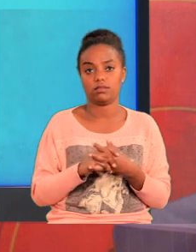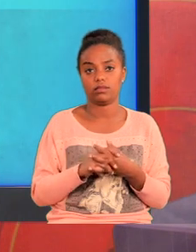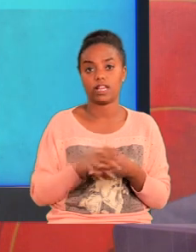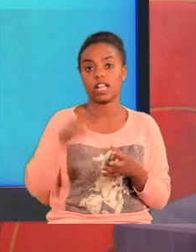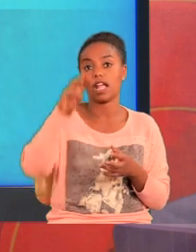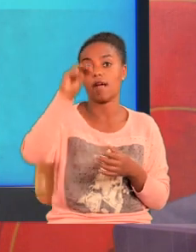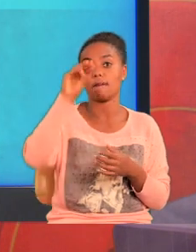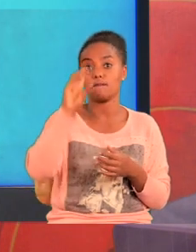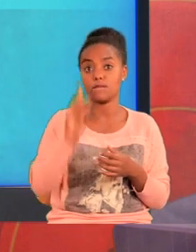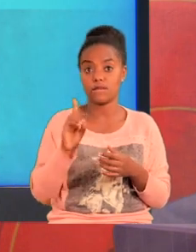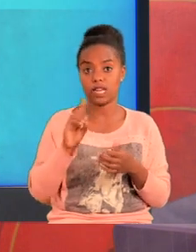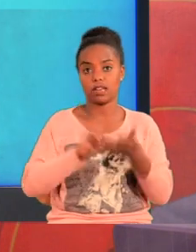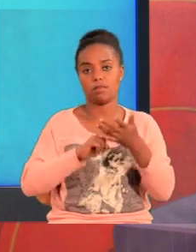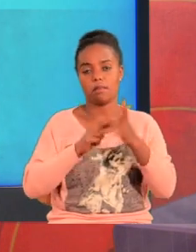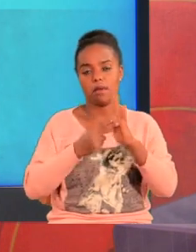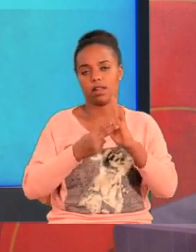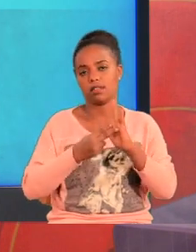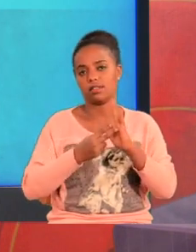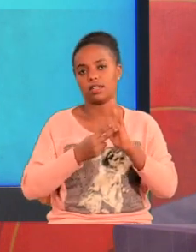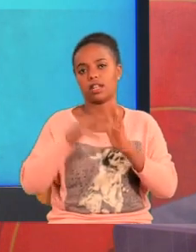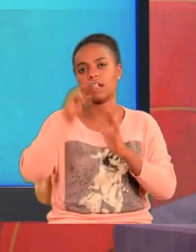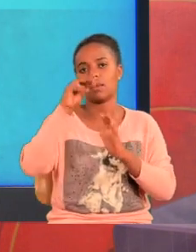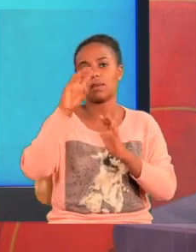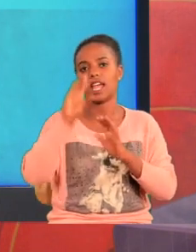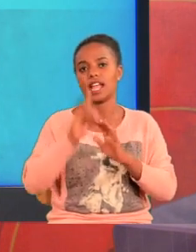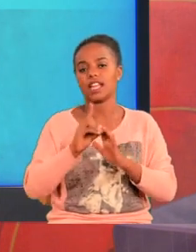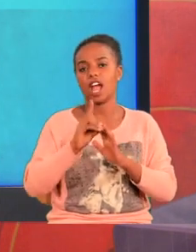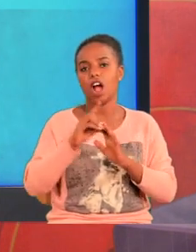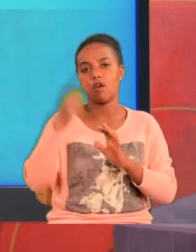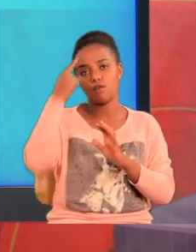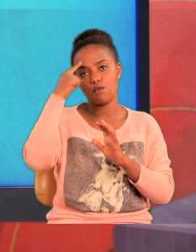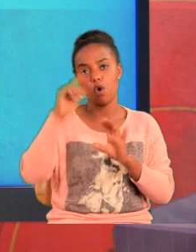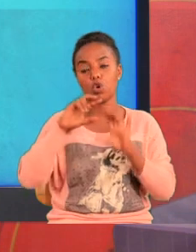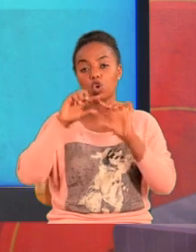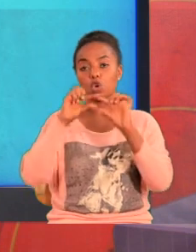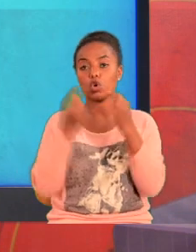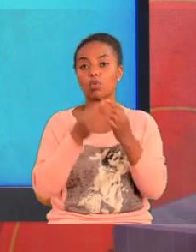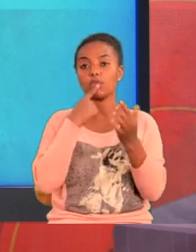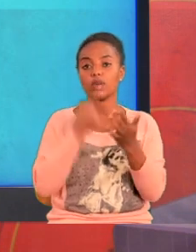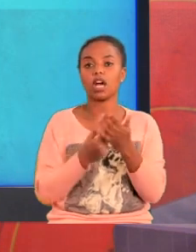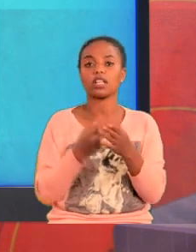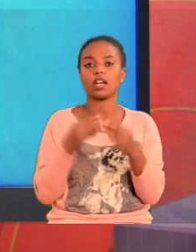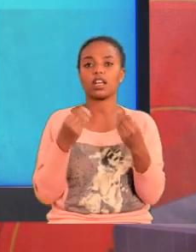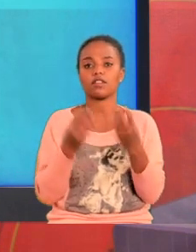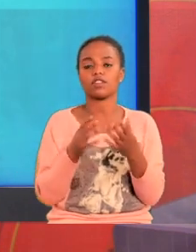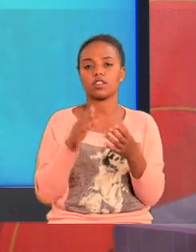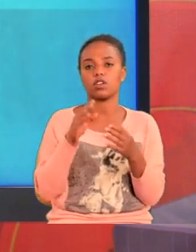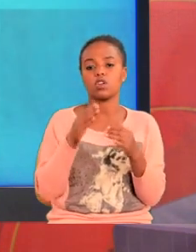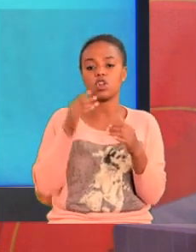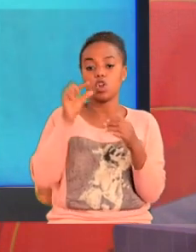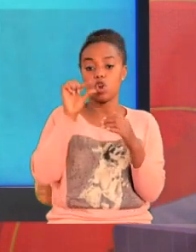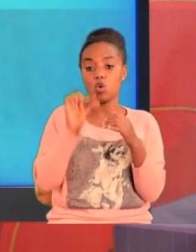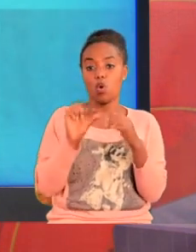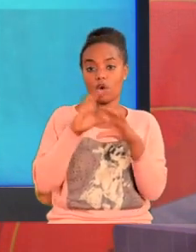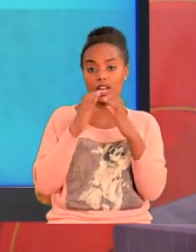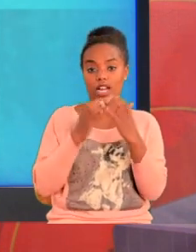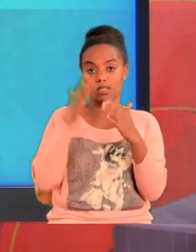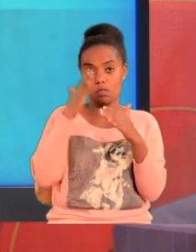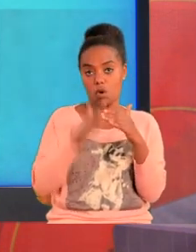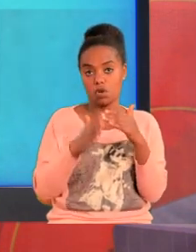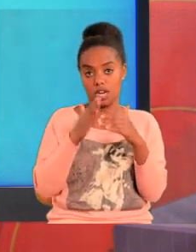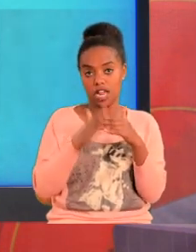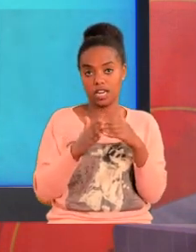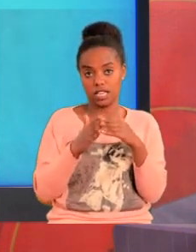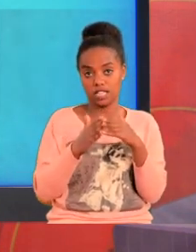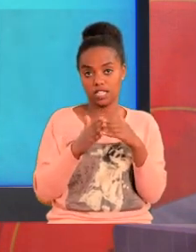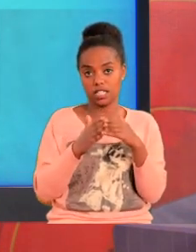So the median for group data is given by this formula, the lower class boundary of